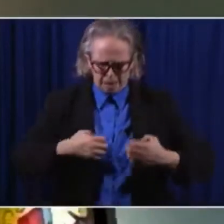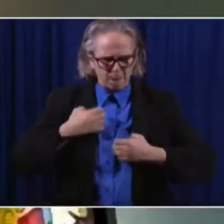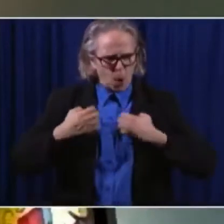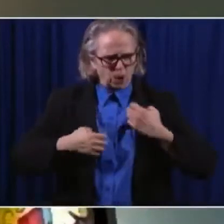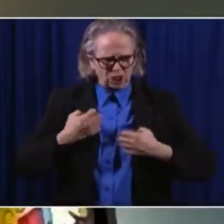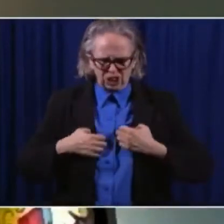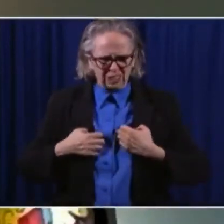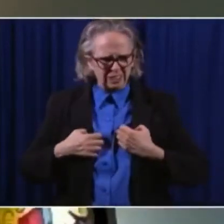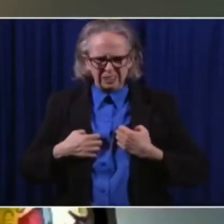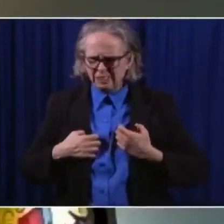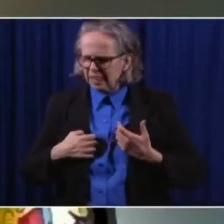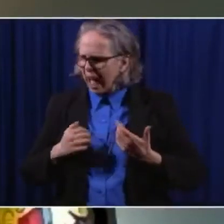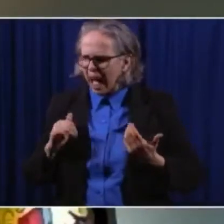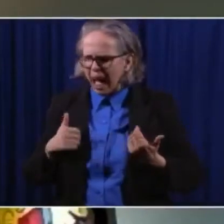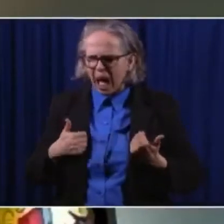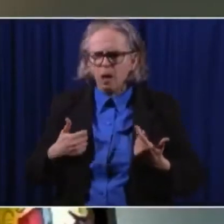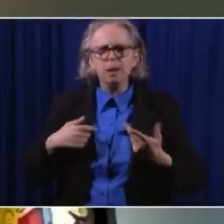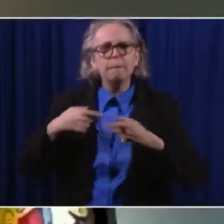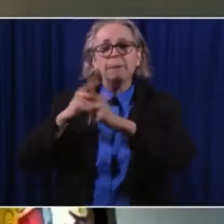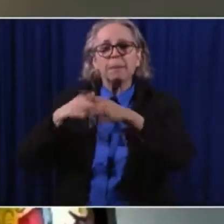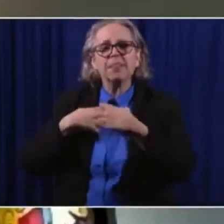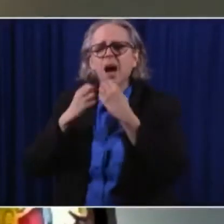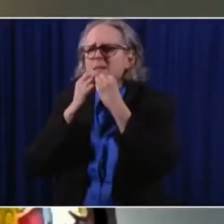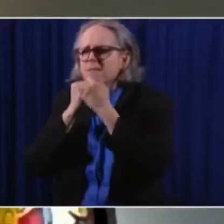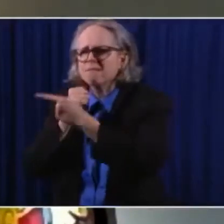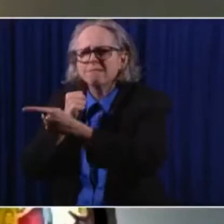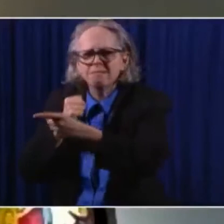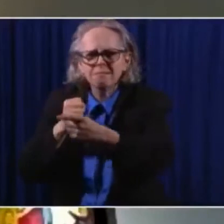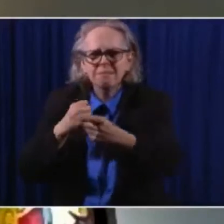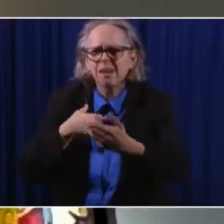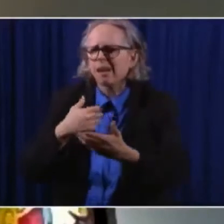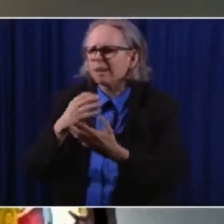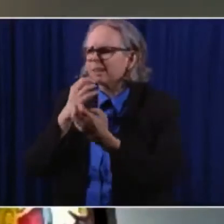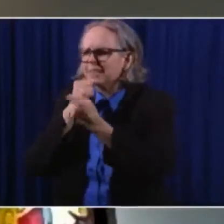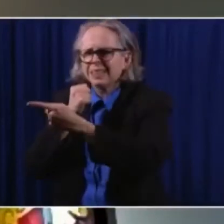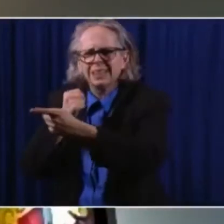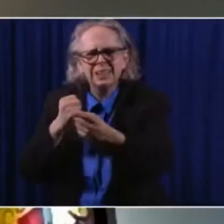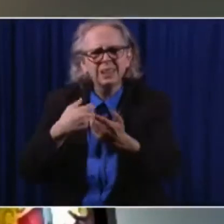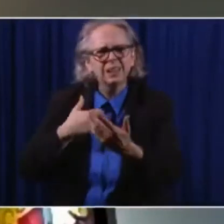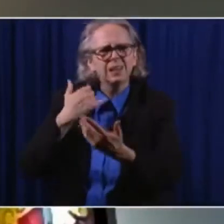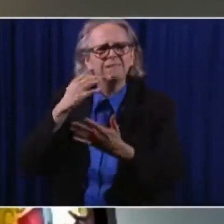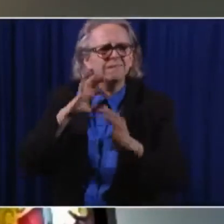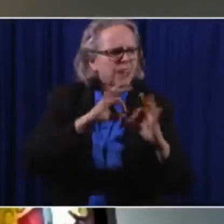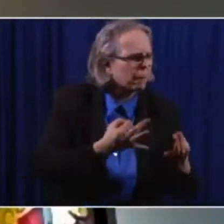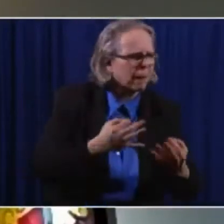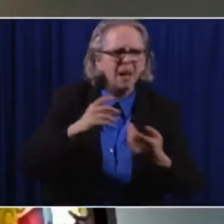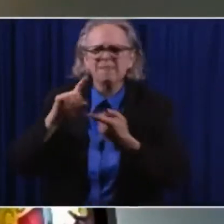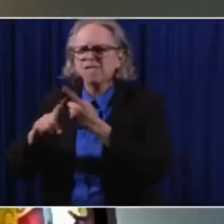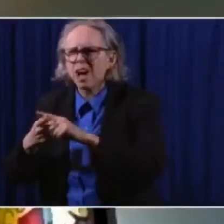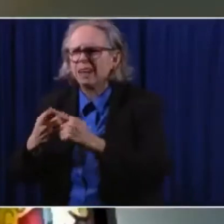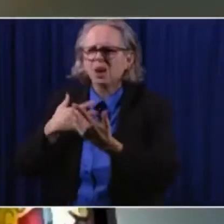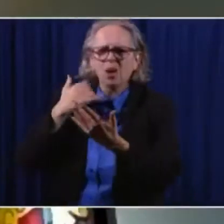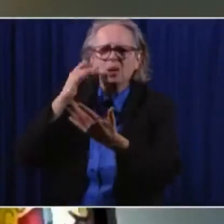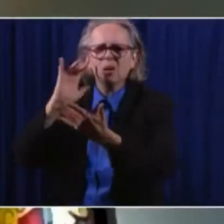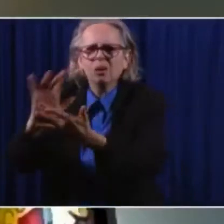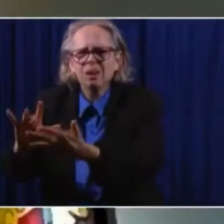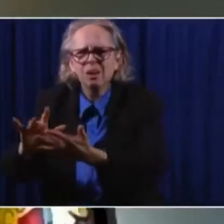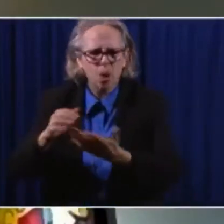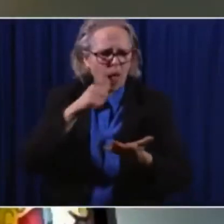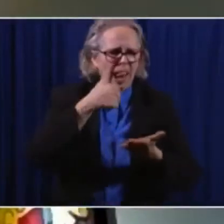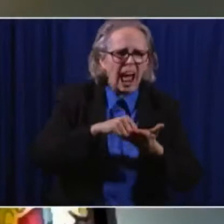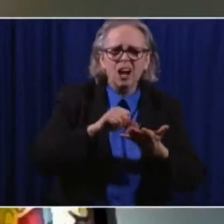day, reaching out to a friend or a family member with a phone call. It helps us feel better as the person making call, and it's always great to get